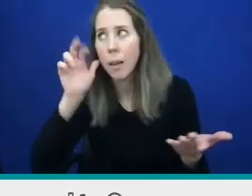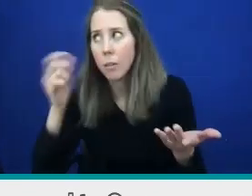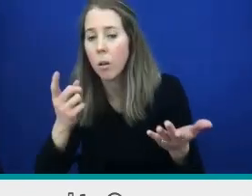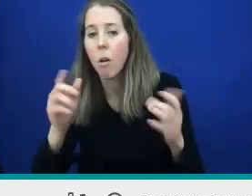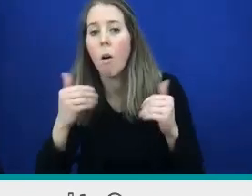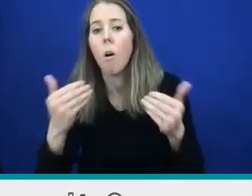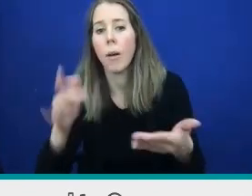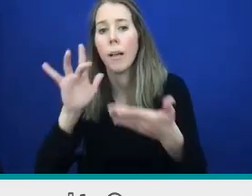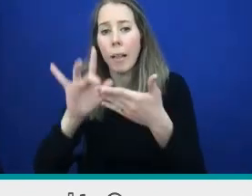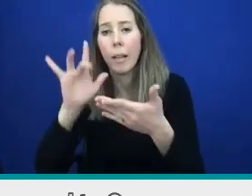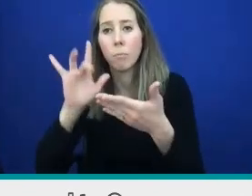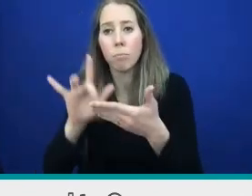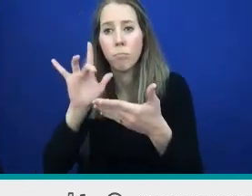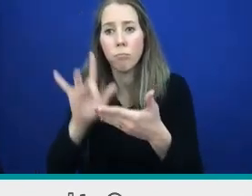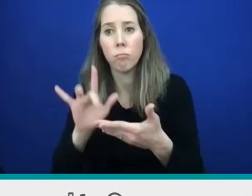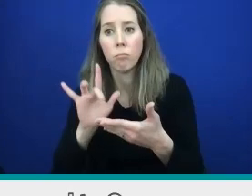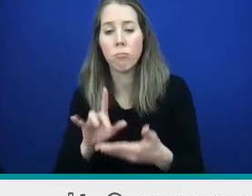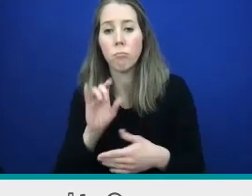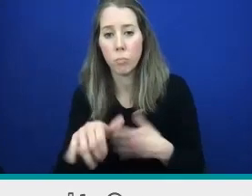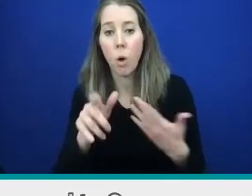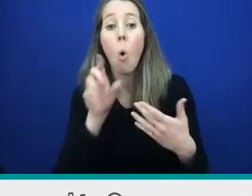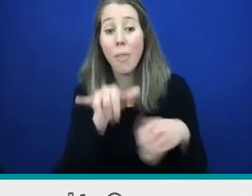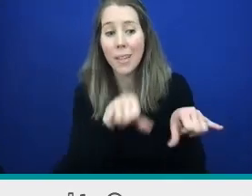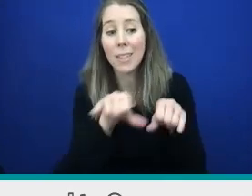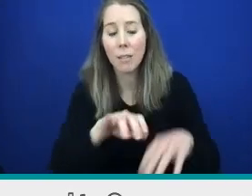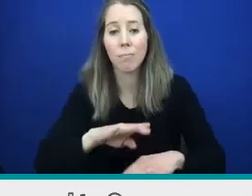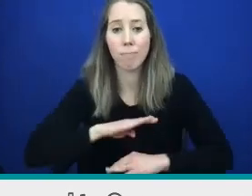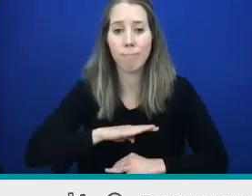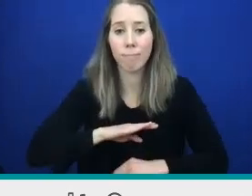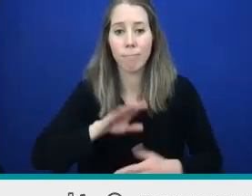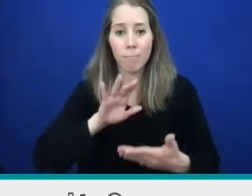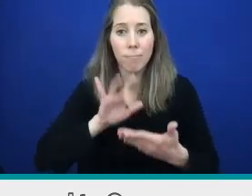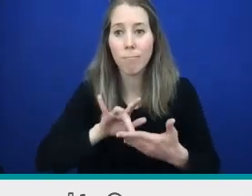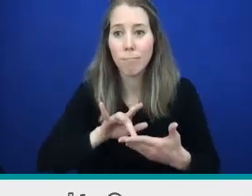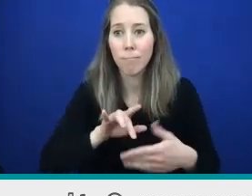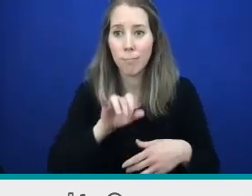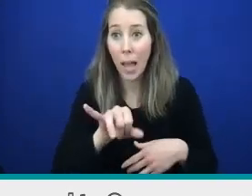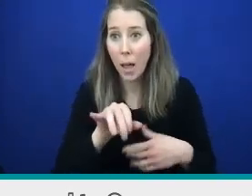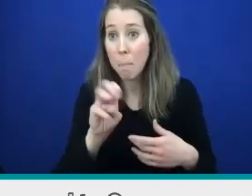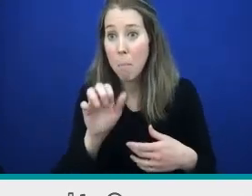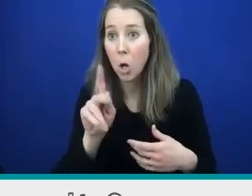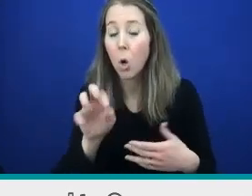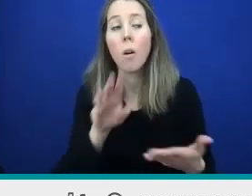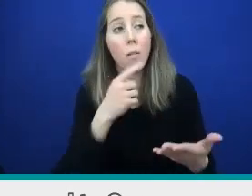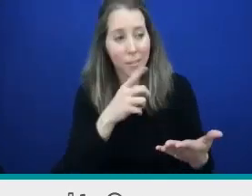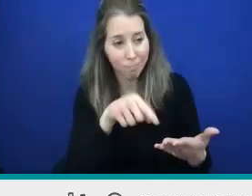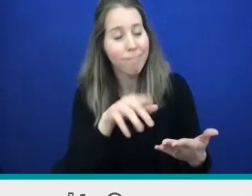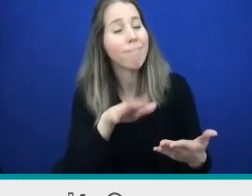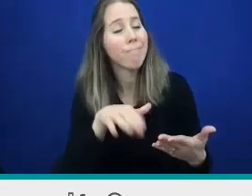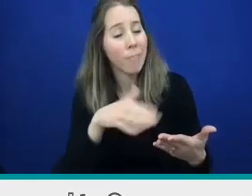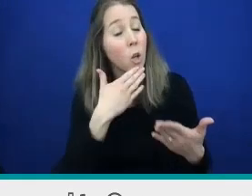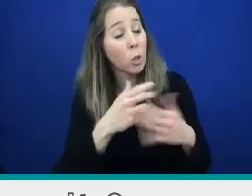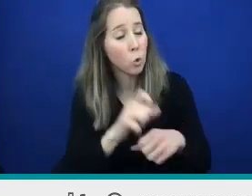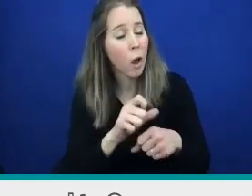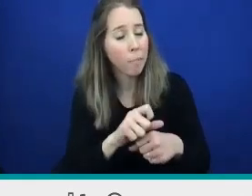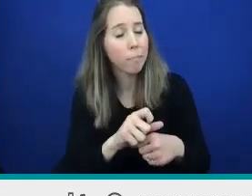click on those markers. If I see this standard being met, I would flag it with that particular marker, showing my student that, hey, you did well here. And